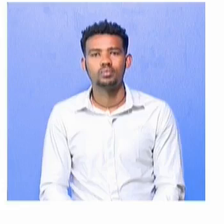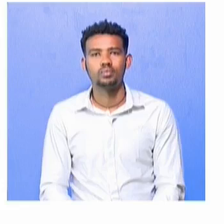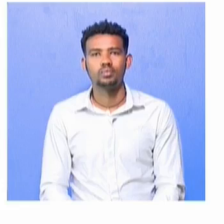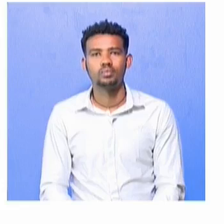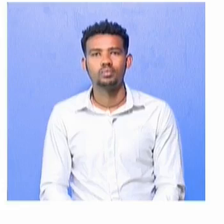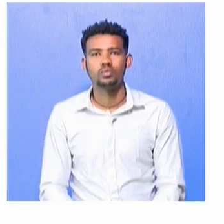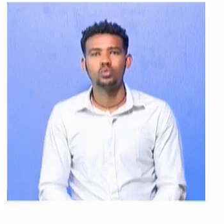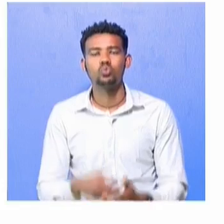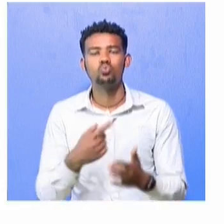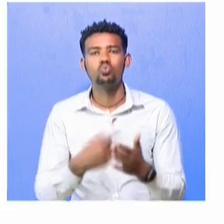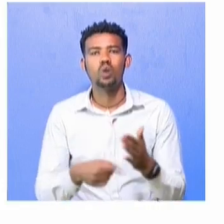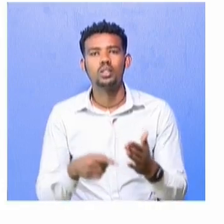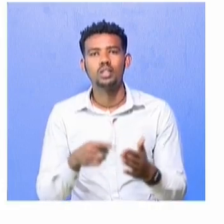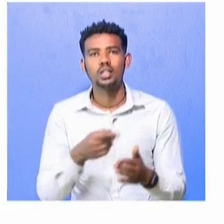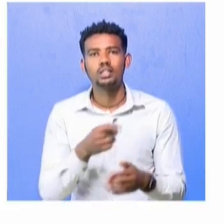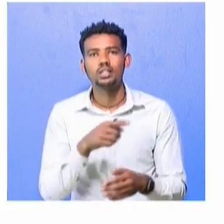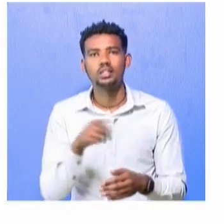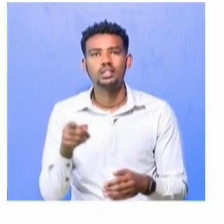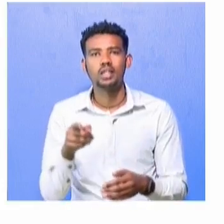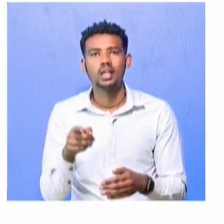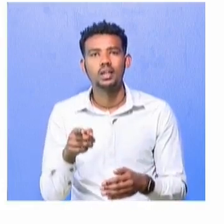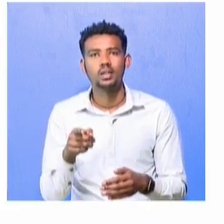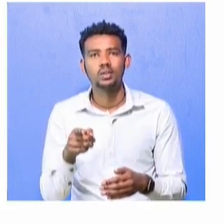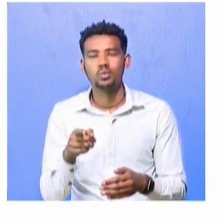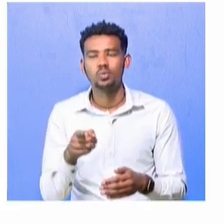they were